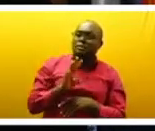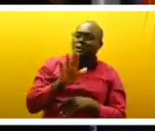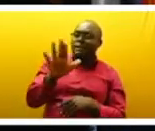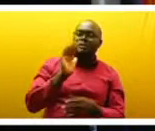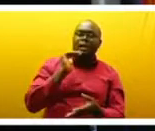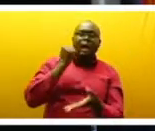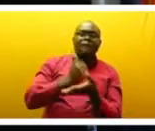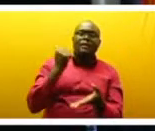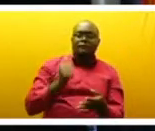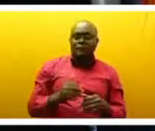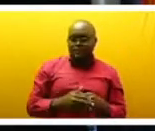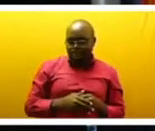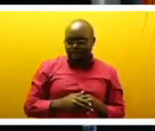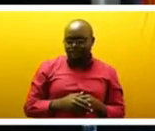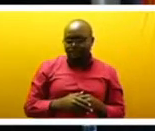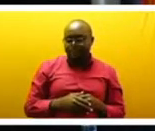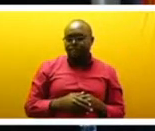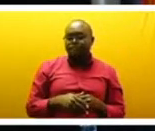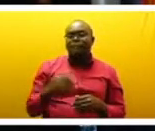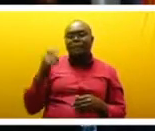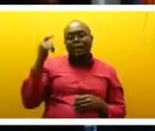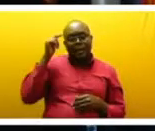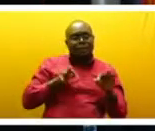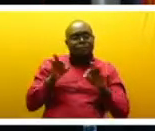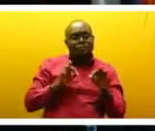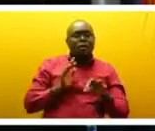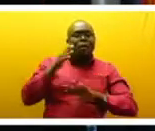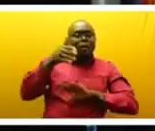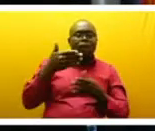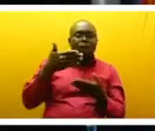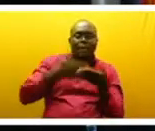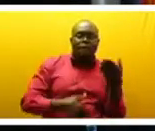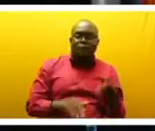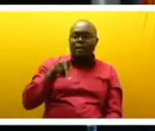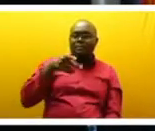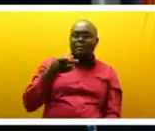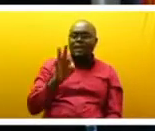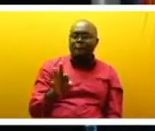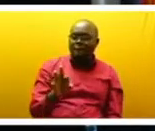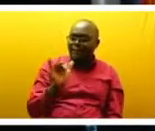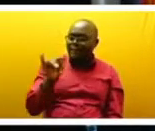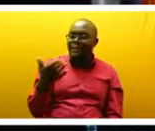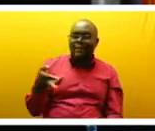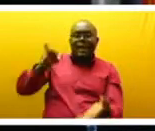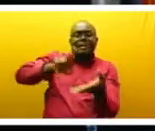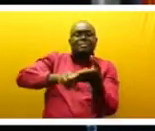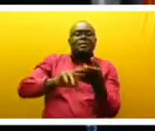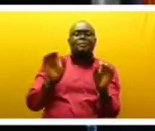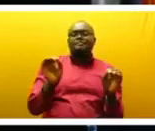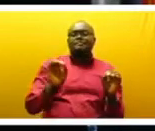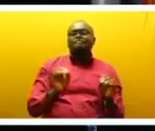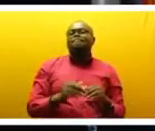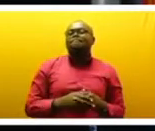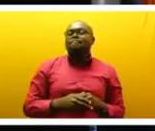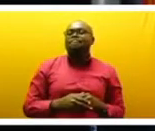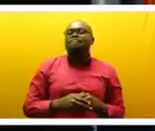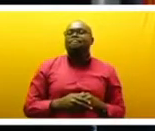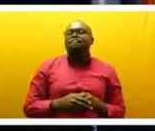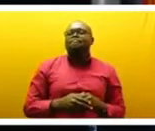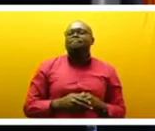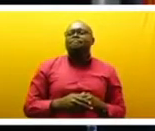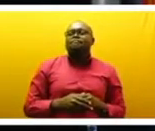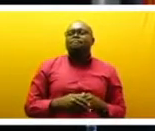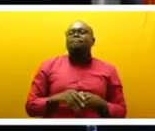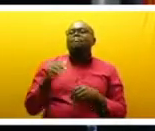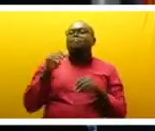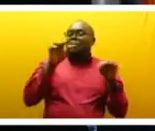affidavit. I think much has been said about the forms and the PDFs. I think I won't venture to say anything about that. I think I